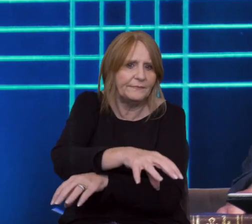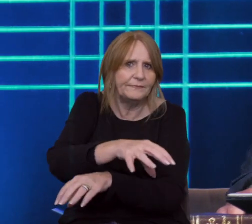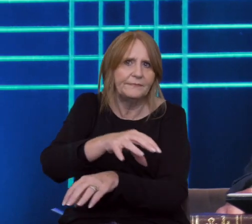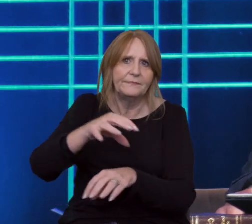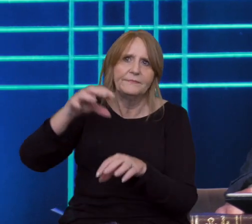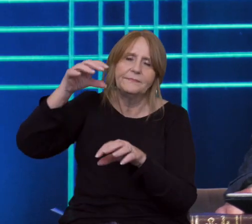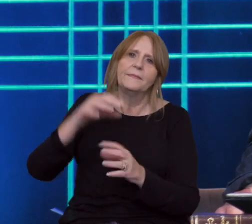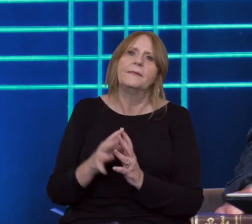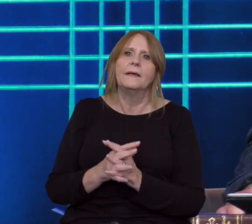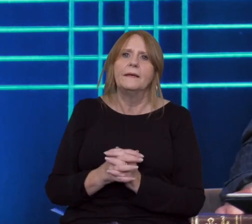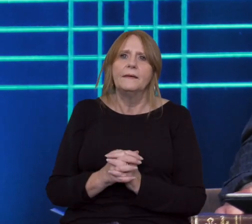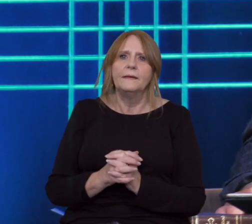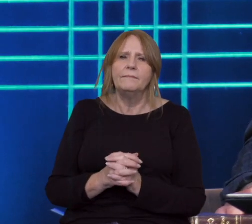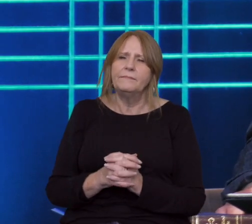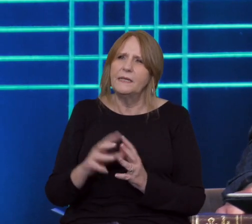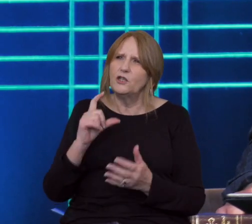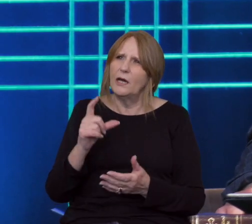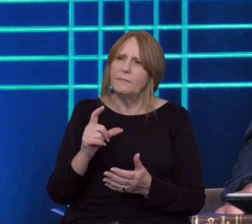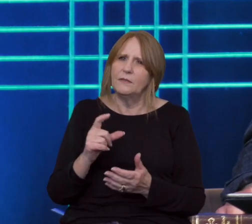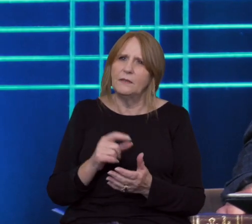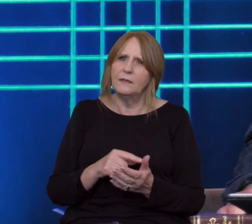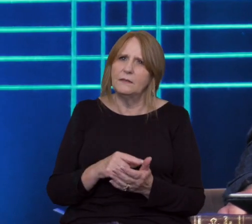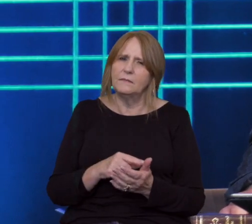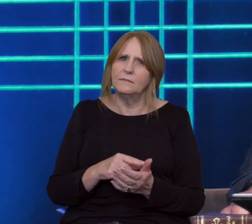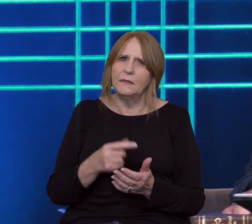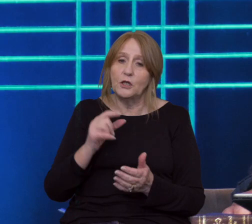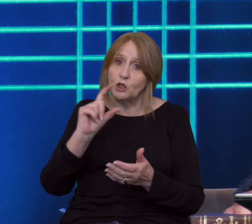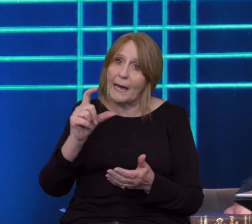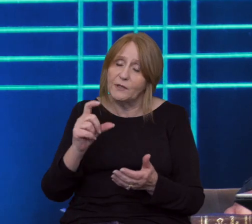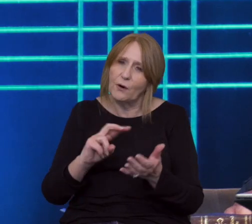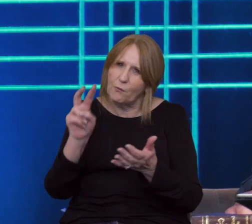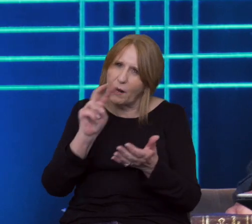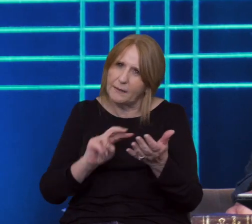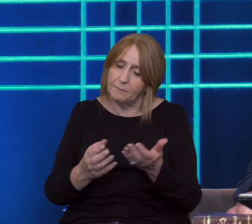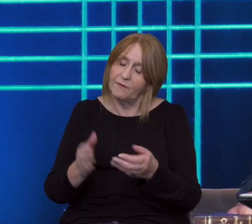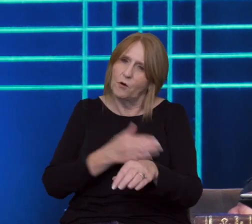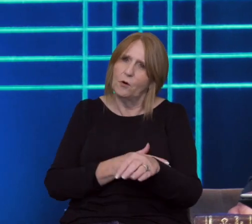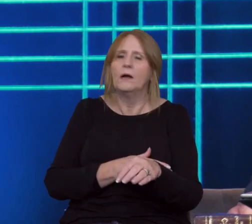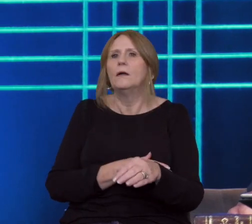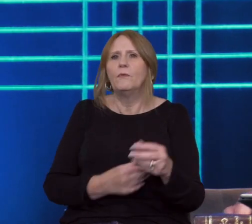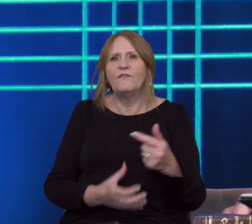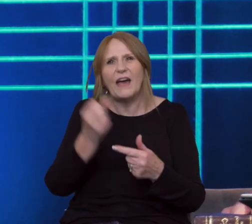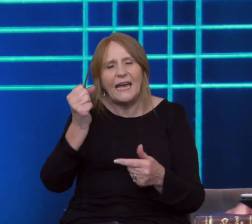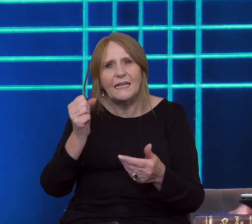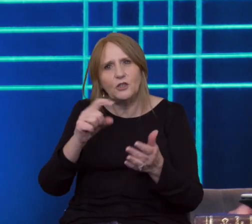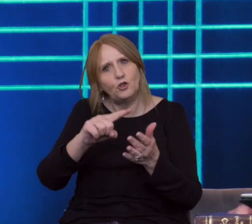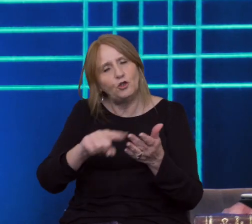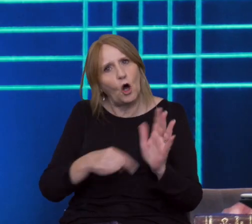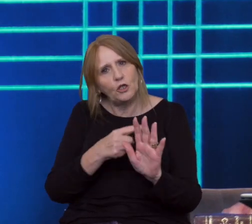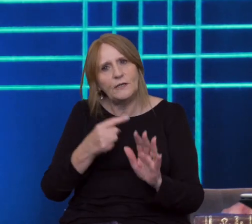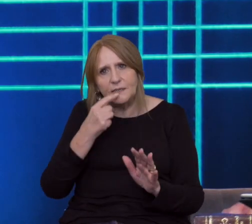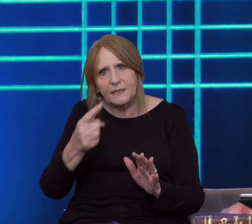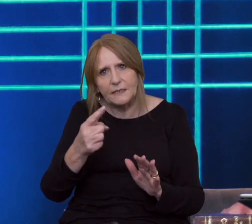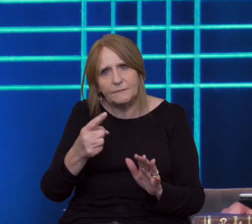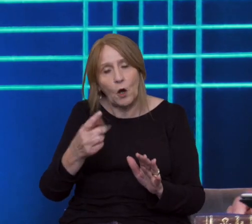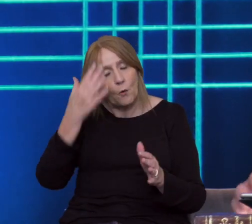odd paradox. Don't know if you noticed it. But we find Joshua speaking. Don't forget, it's the